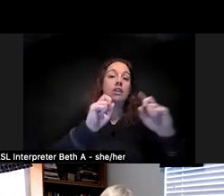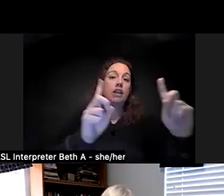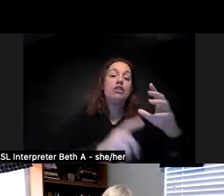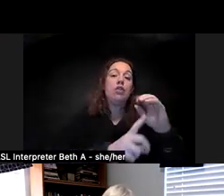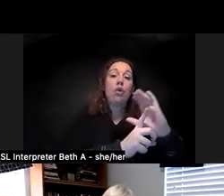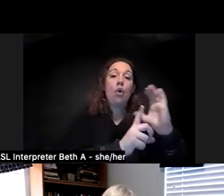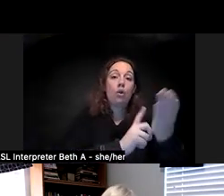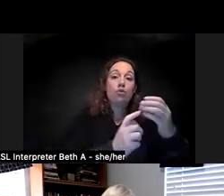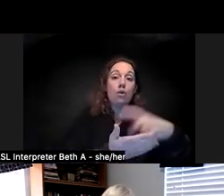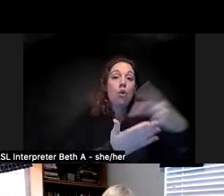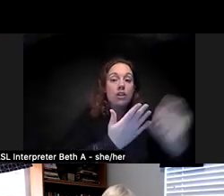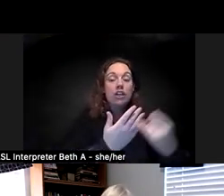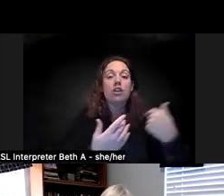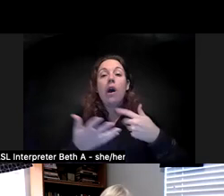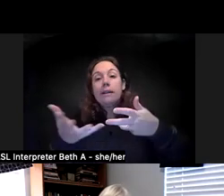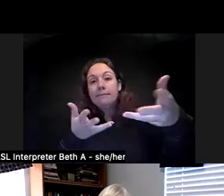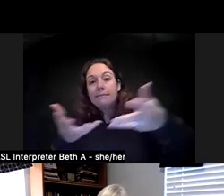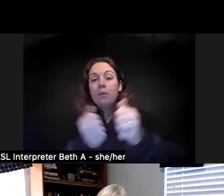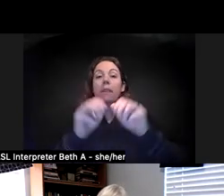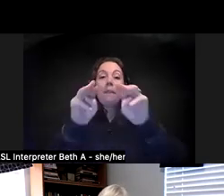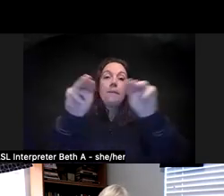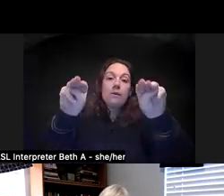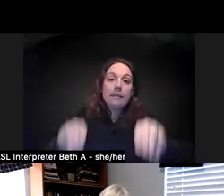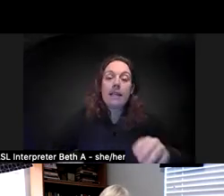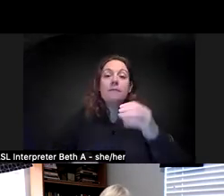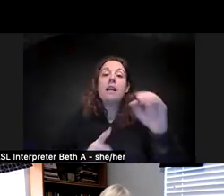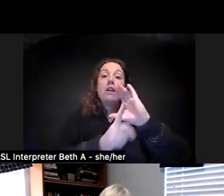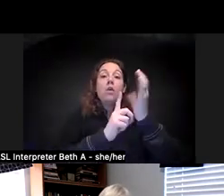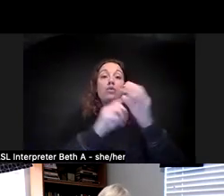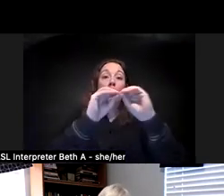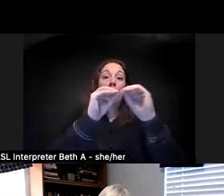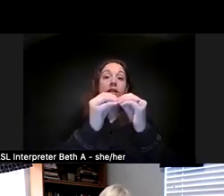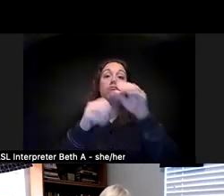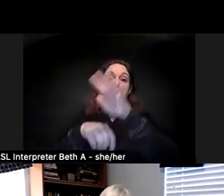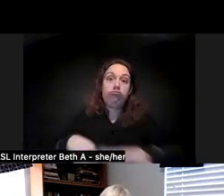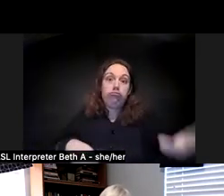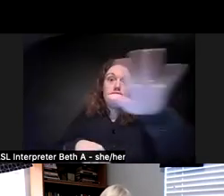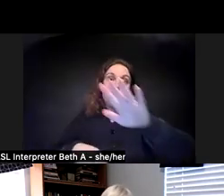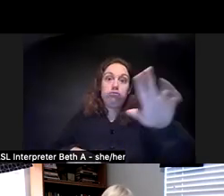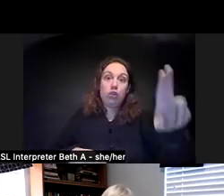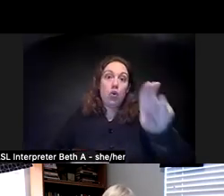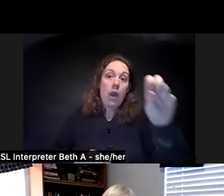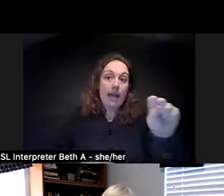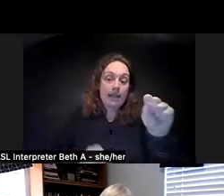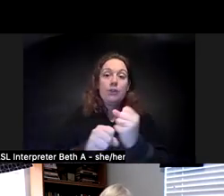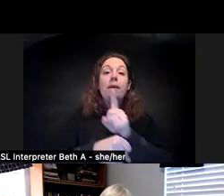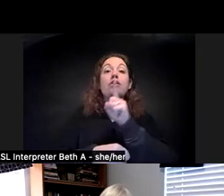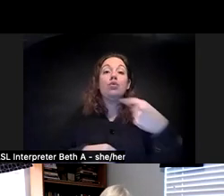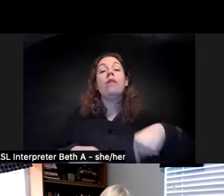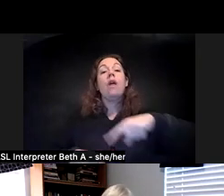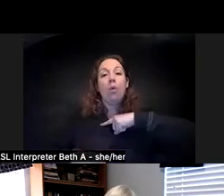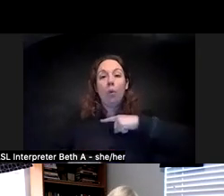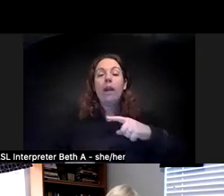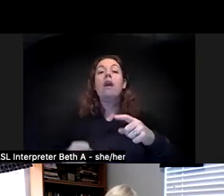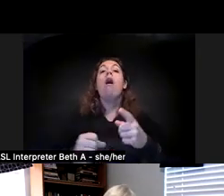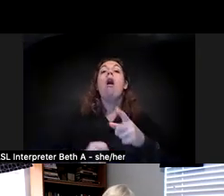with museums and cultural organizations across the country, trying to ensure that we are becoming more